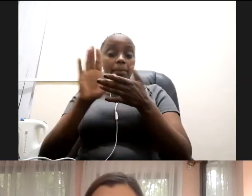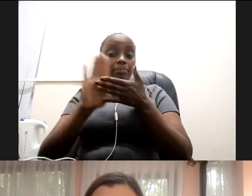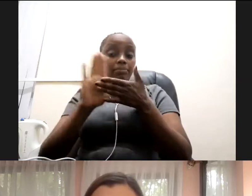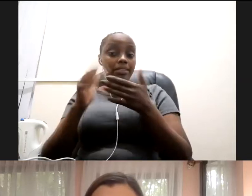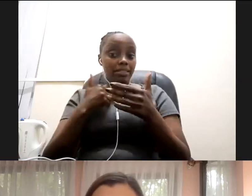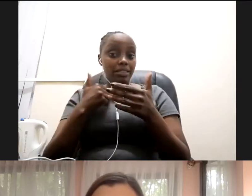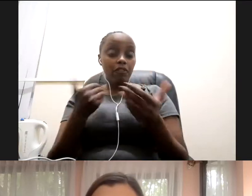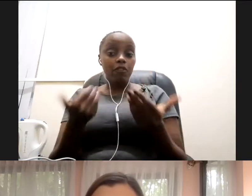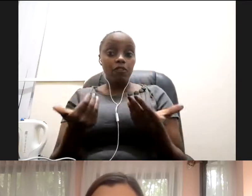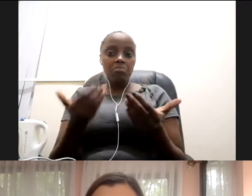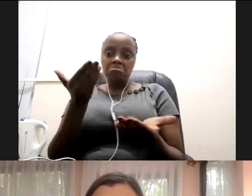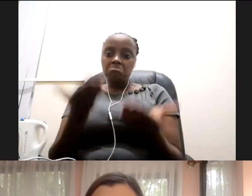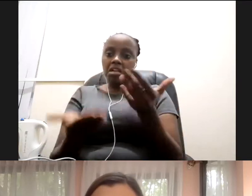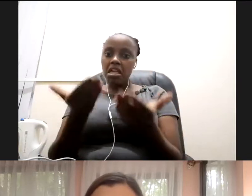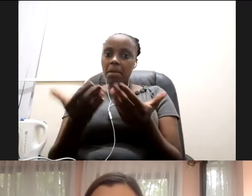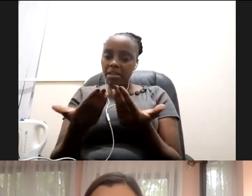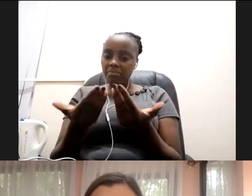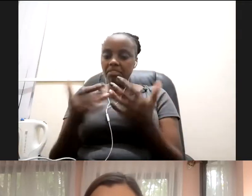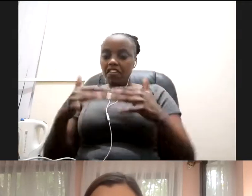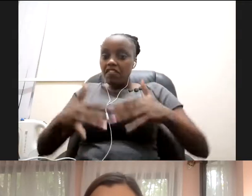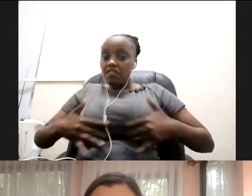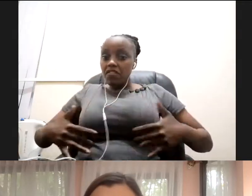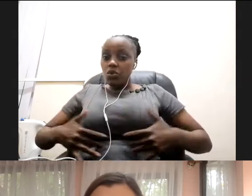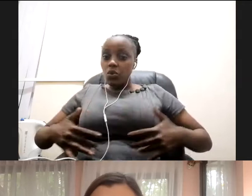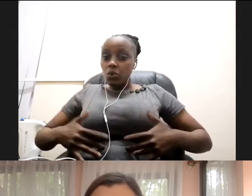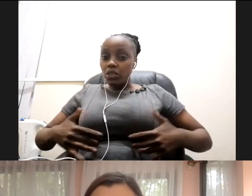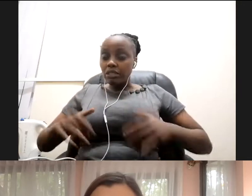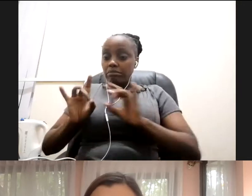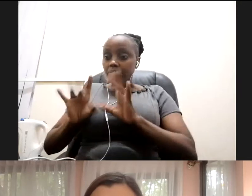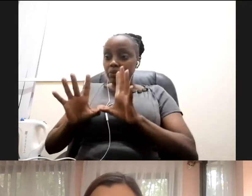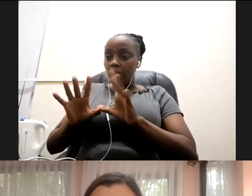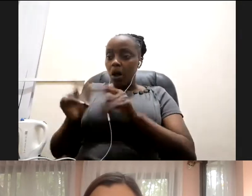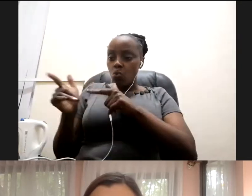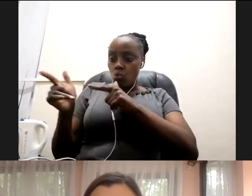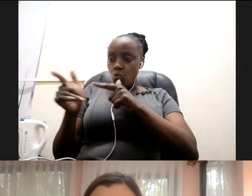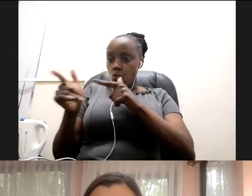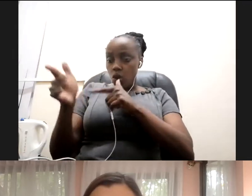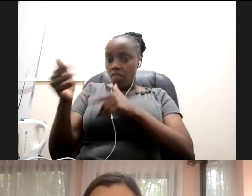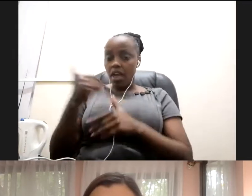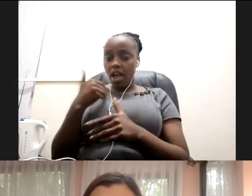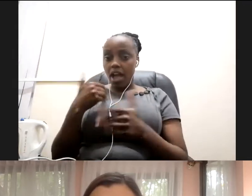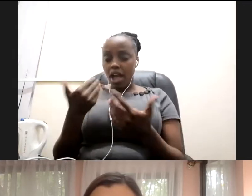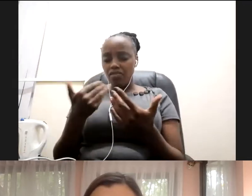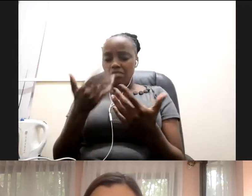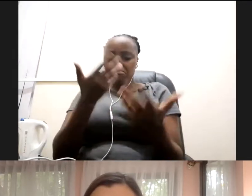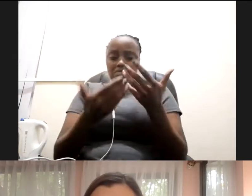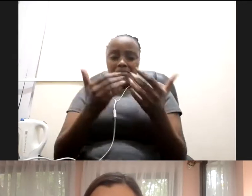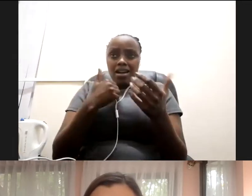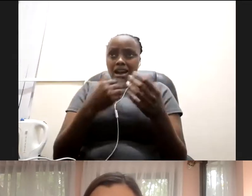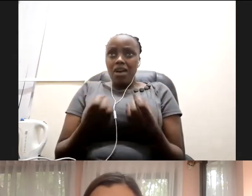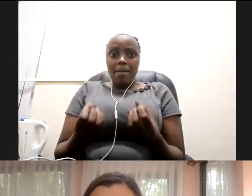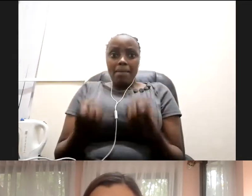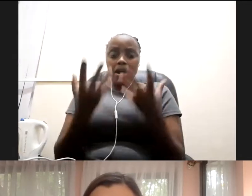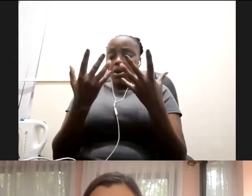be refugees fleeing a conflict area. It could be a natural disaster. It